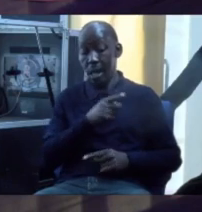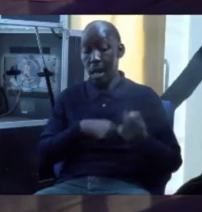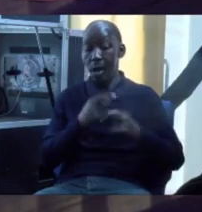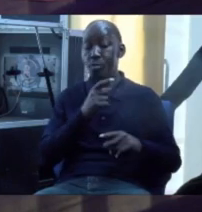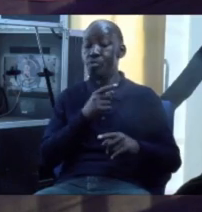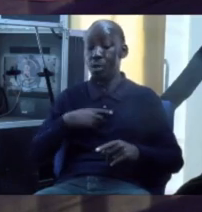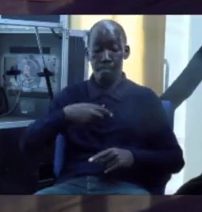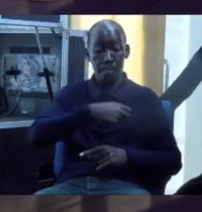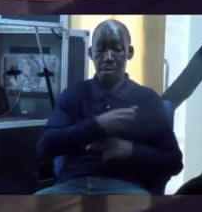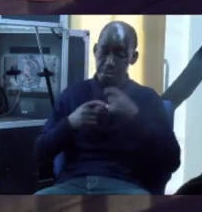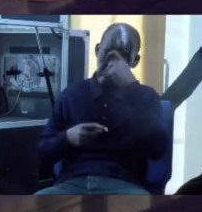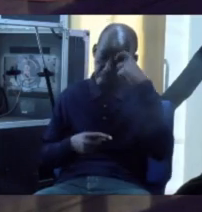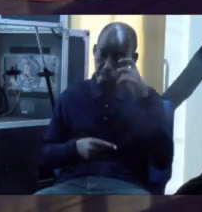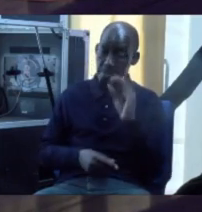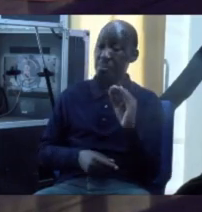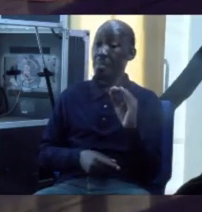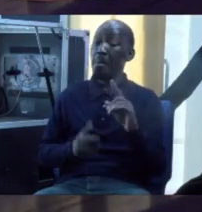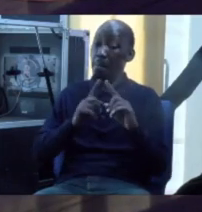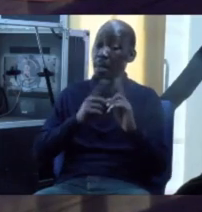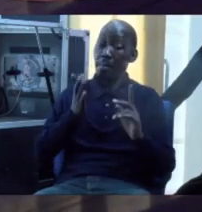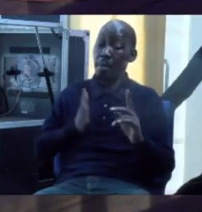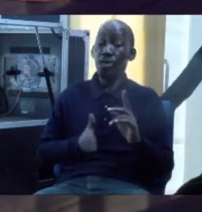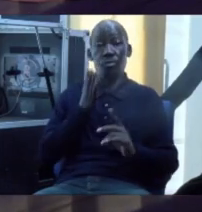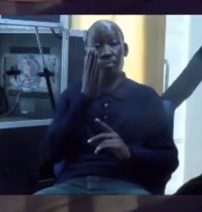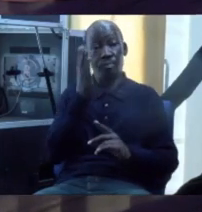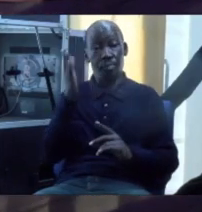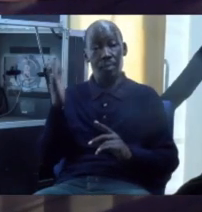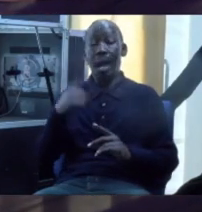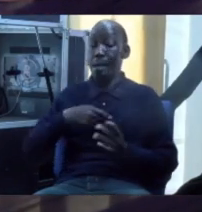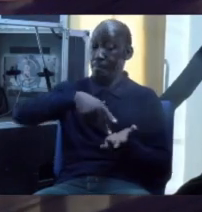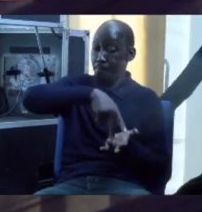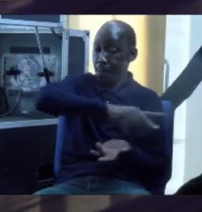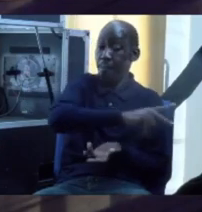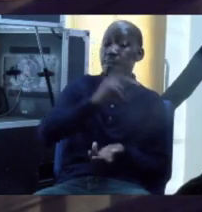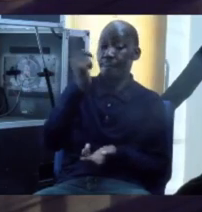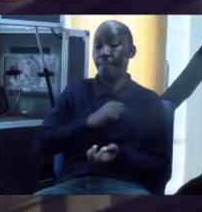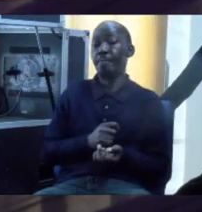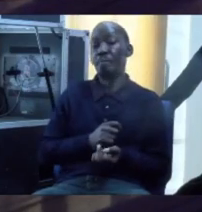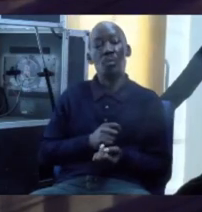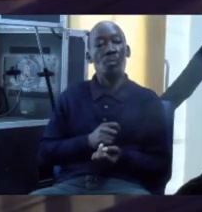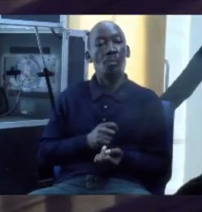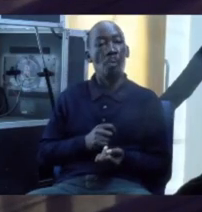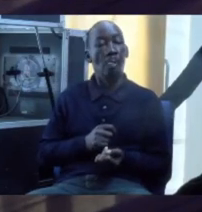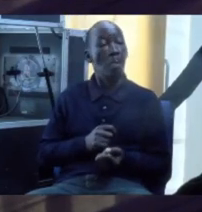no cost. Aha, vimekuja kwetu bila gharama. But someone, lakini kwa mtu has paid for them. Amevilipia.